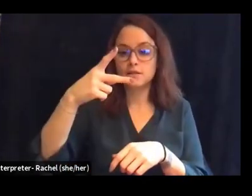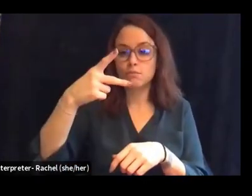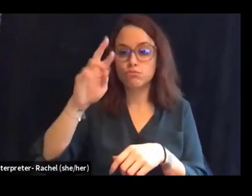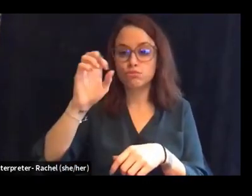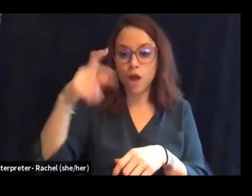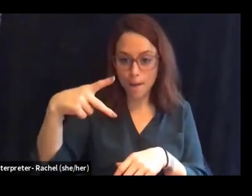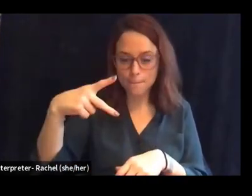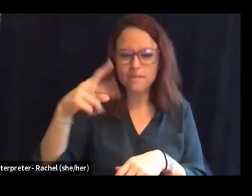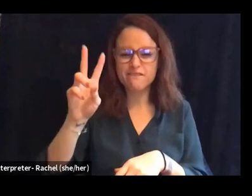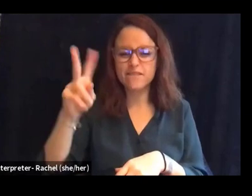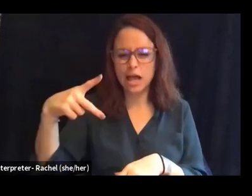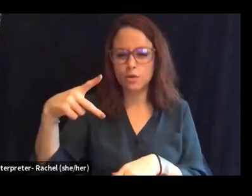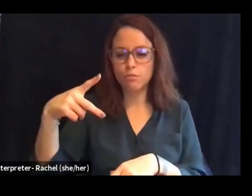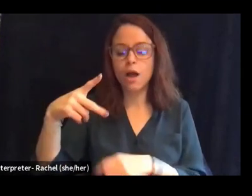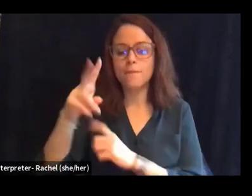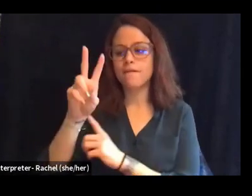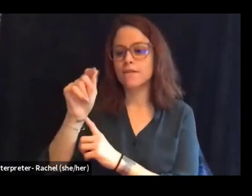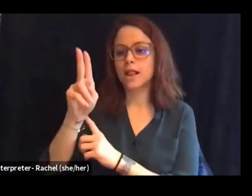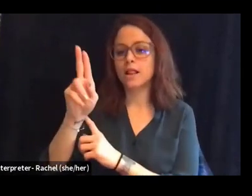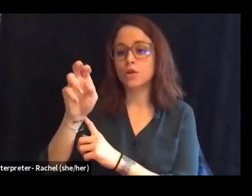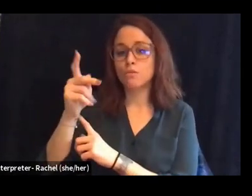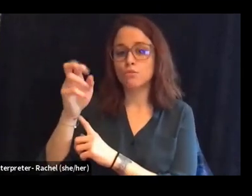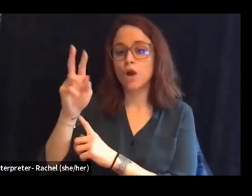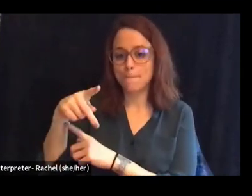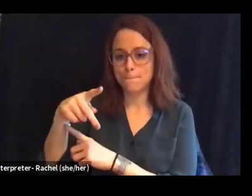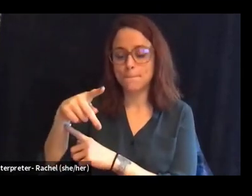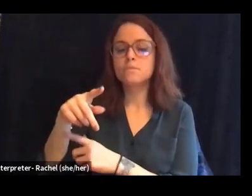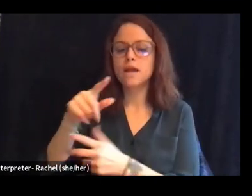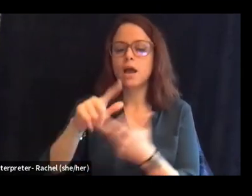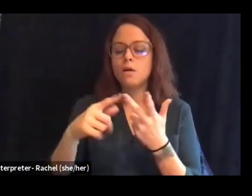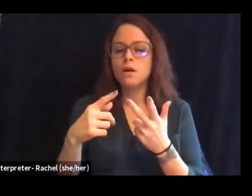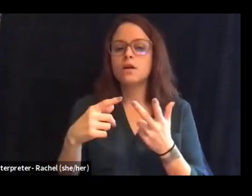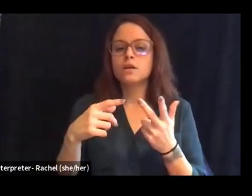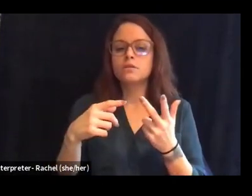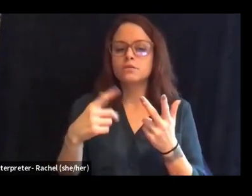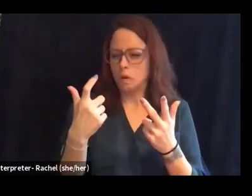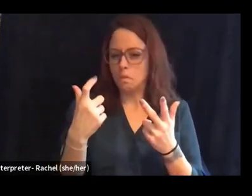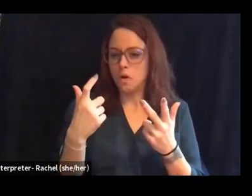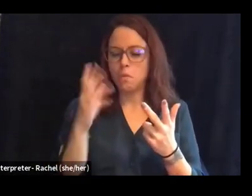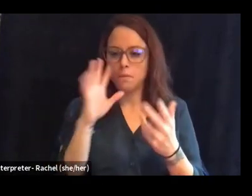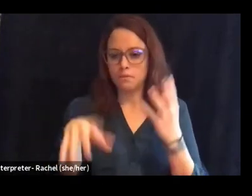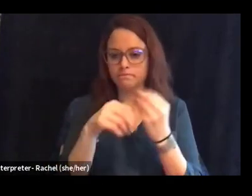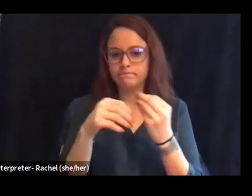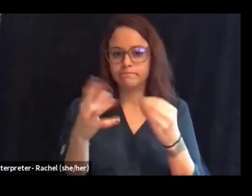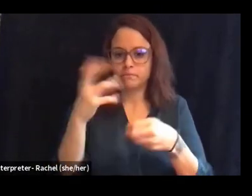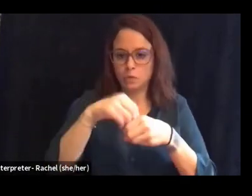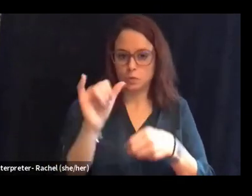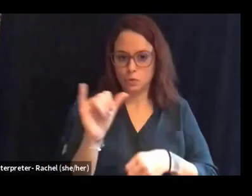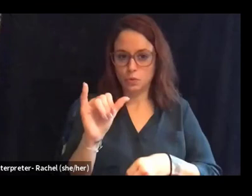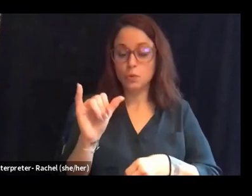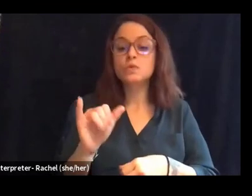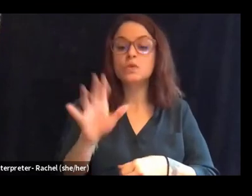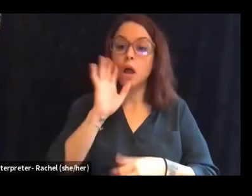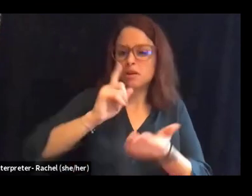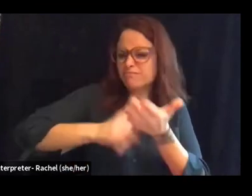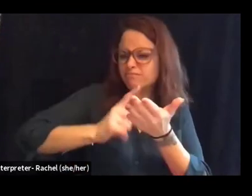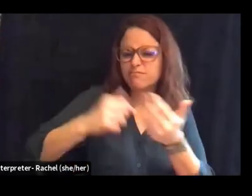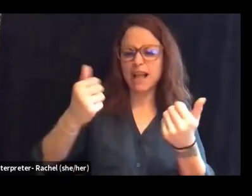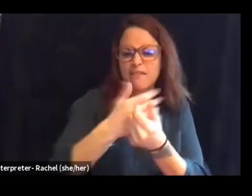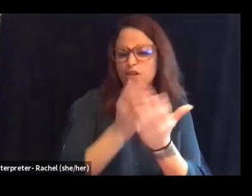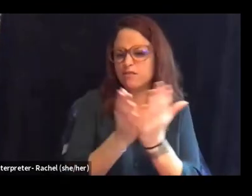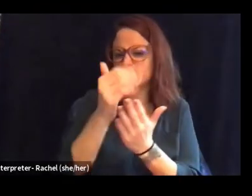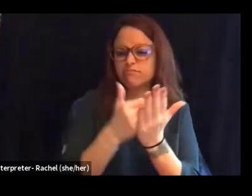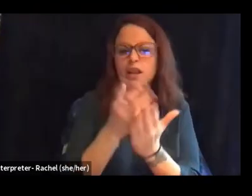all. But this is a great framework to begin to use. And there's 4 boxes in this framework, which we'll walk through for each of these